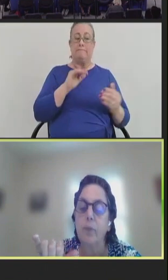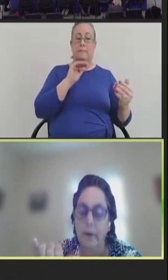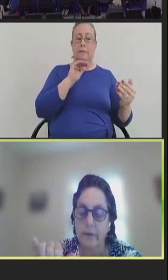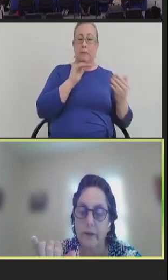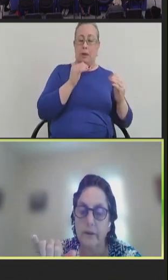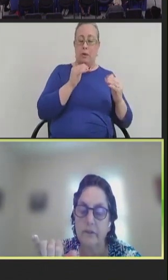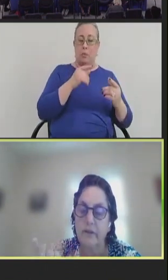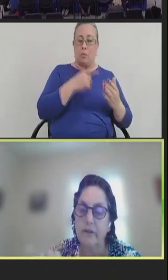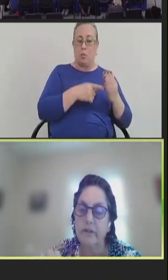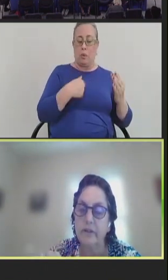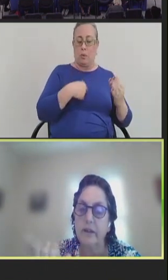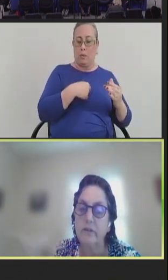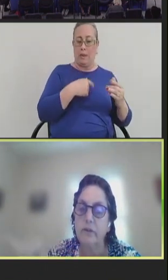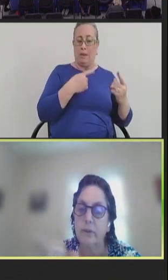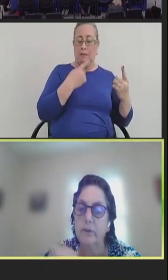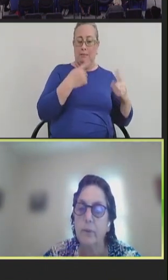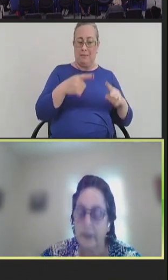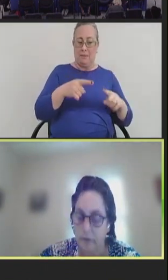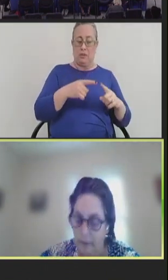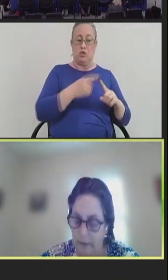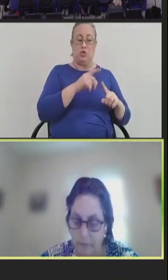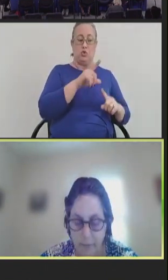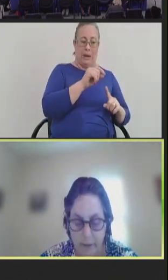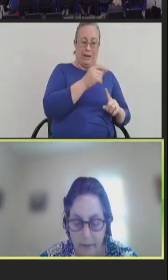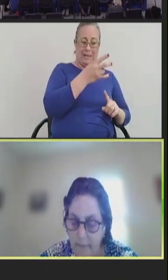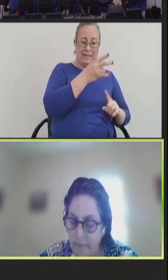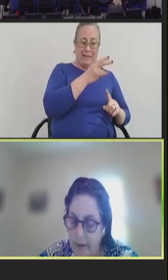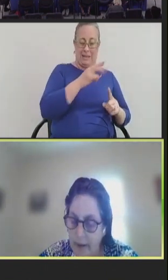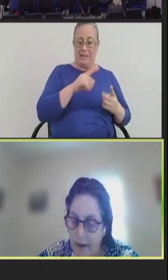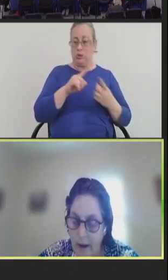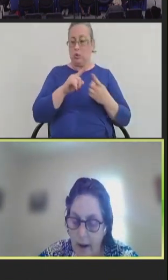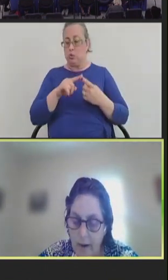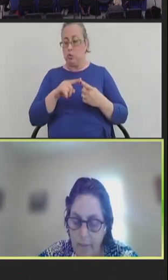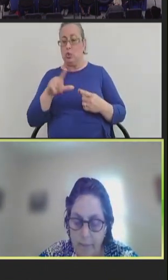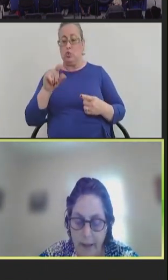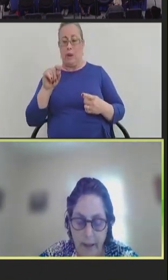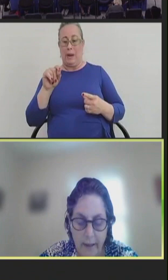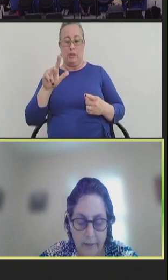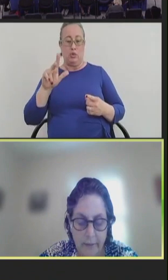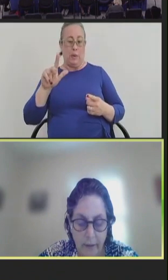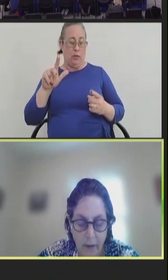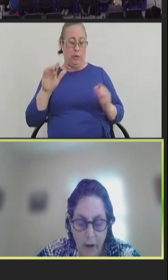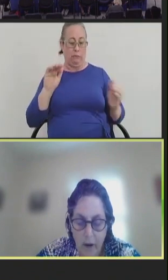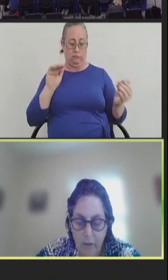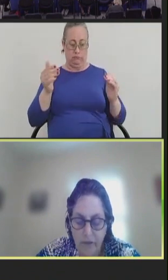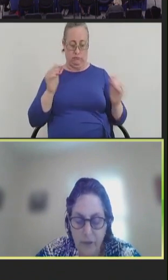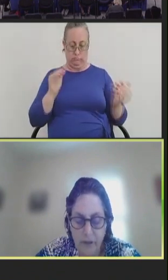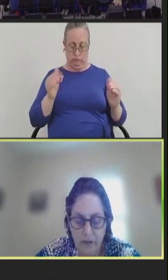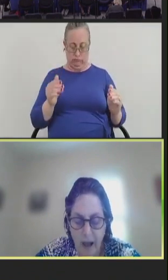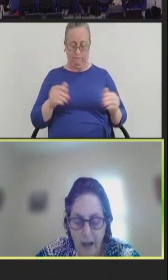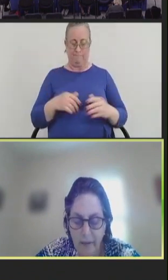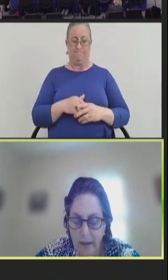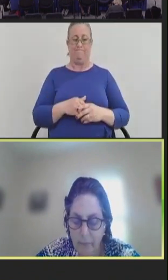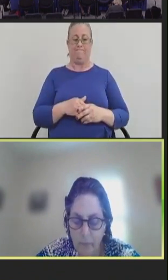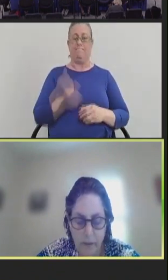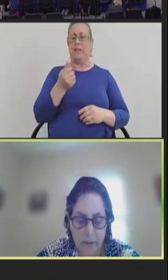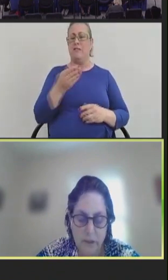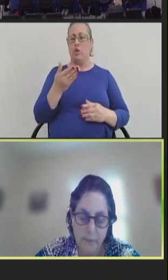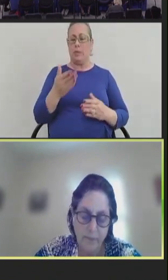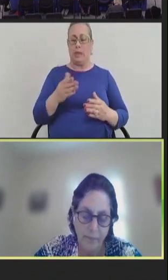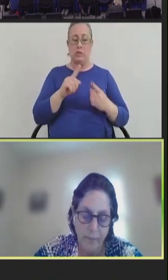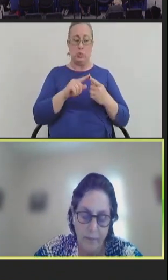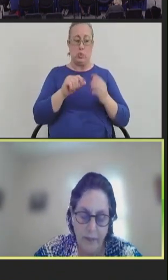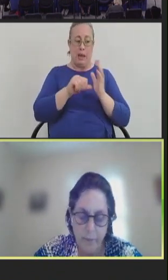in 2017 to 2023. And a few things to highlight